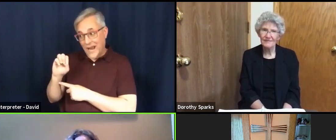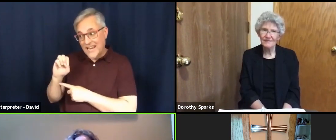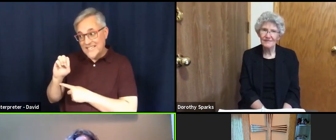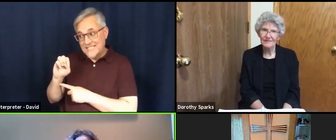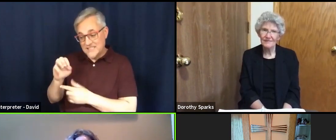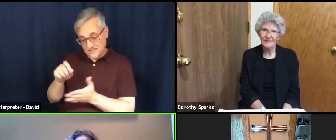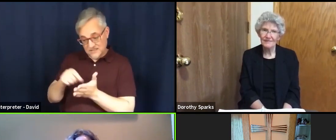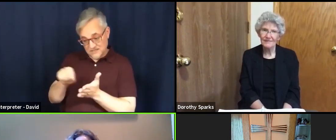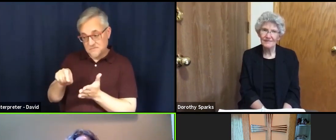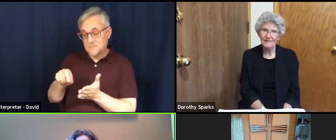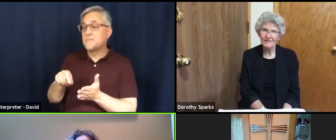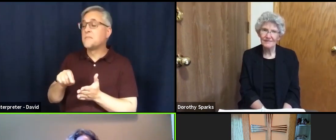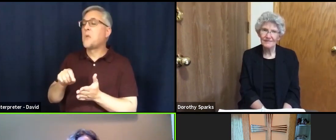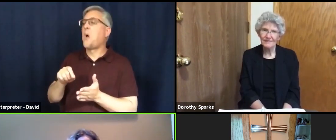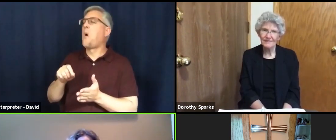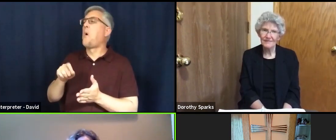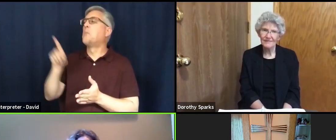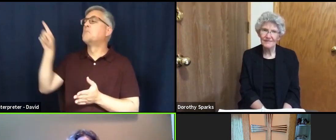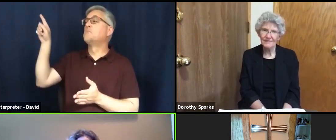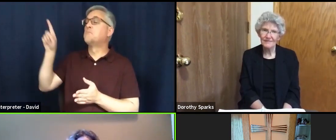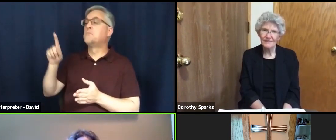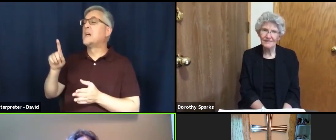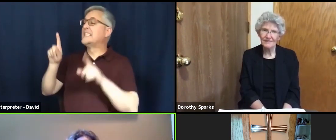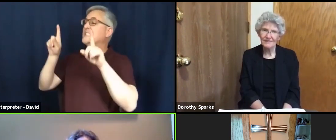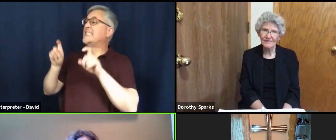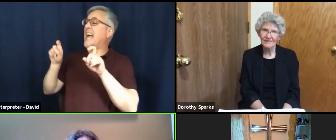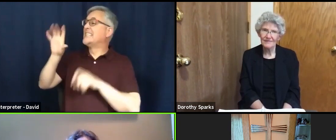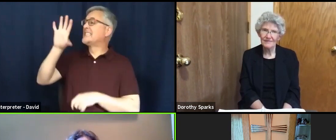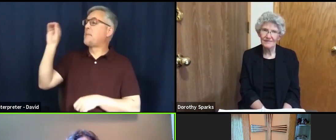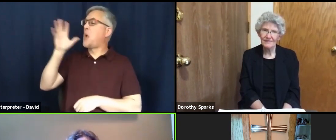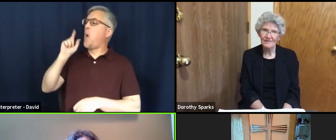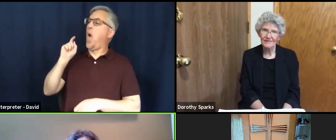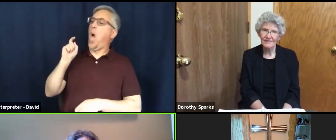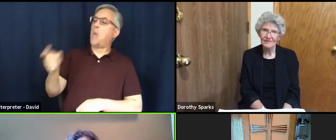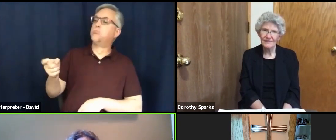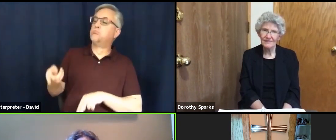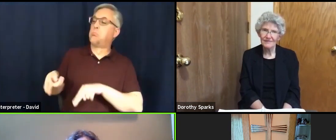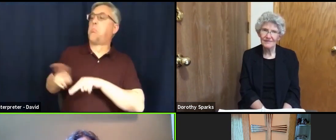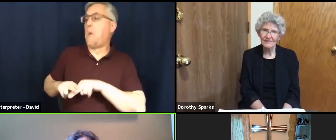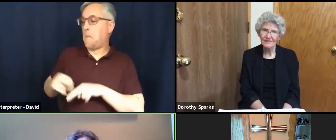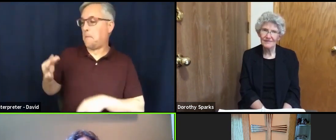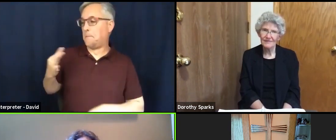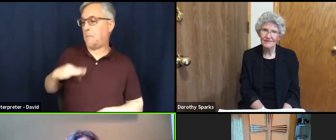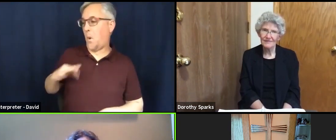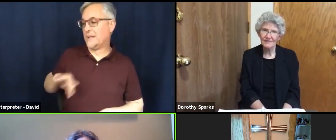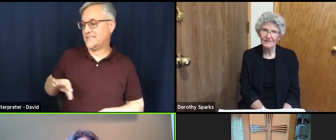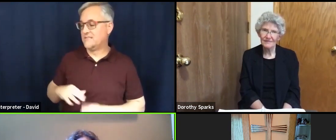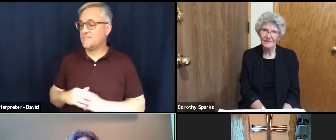because otherwise none of them could get into college.